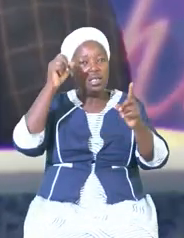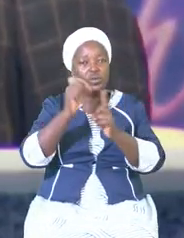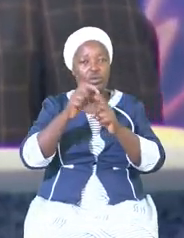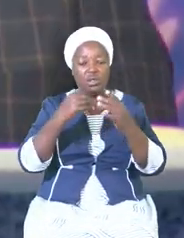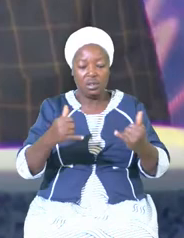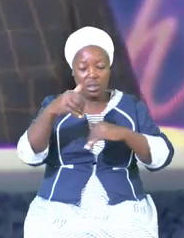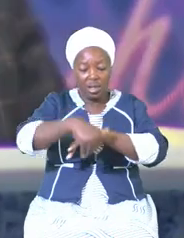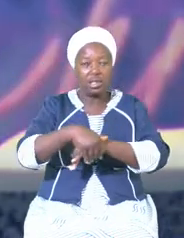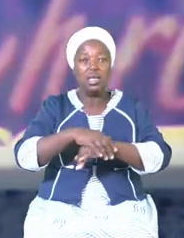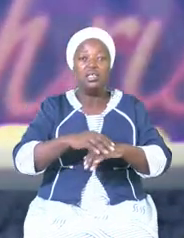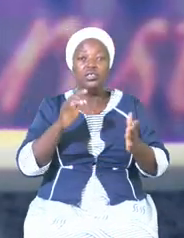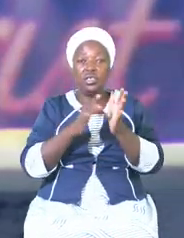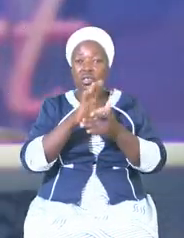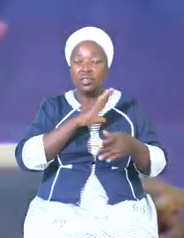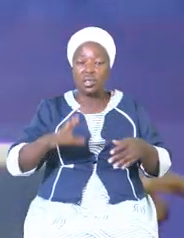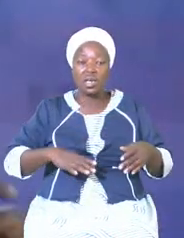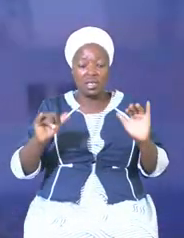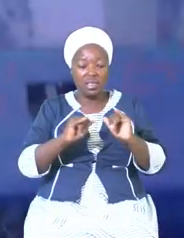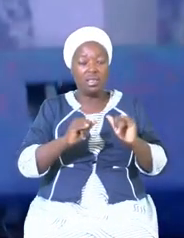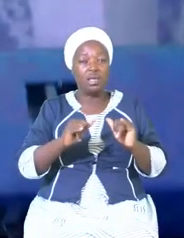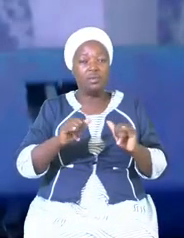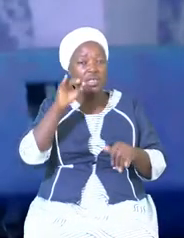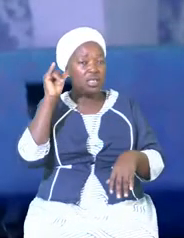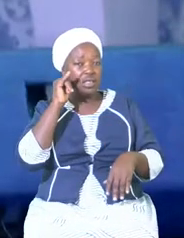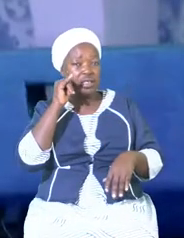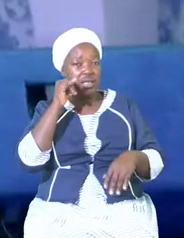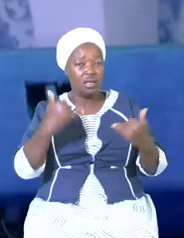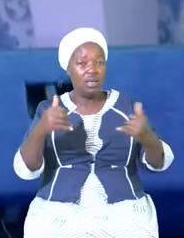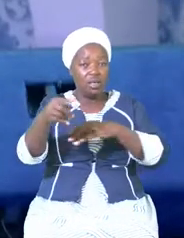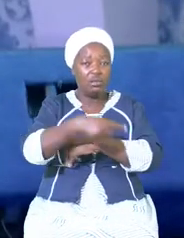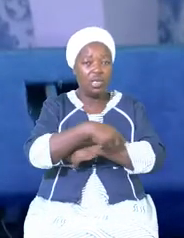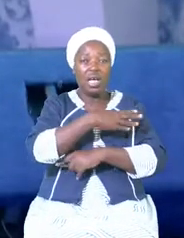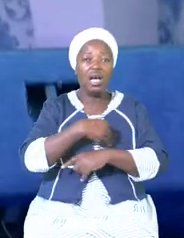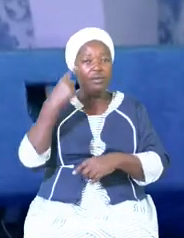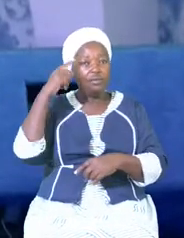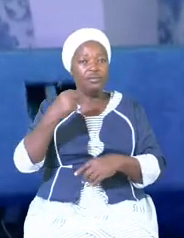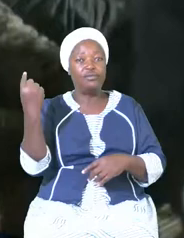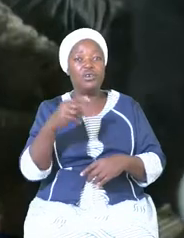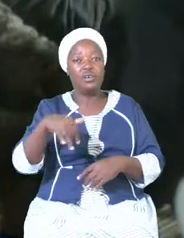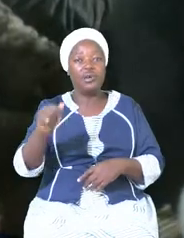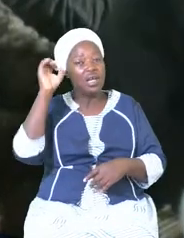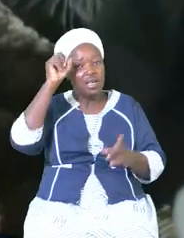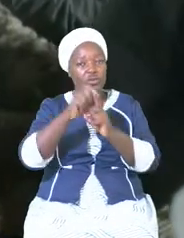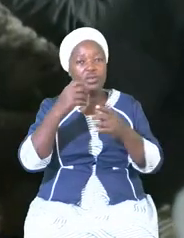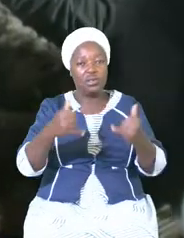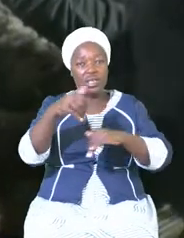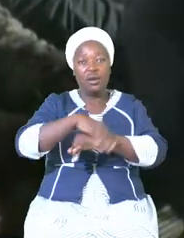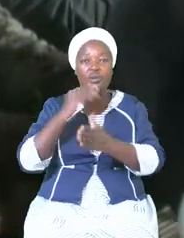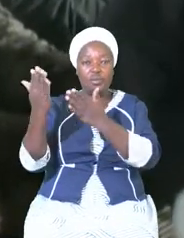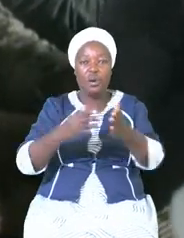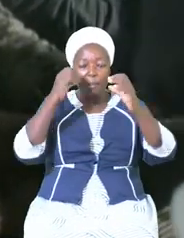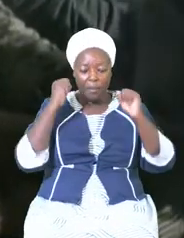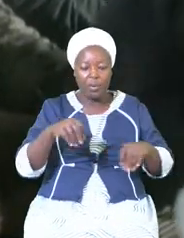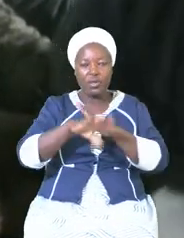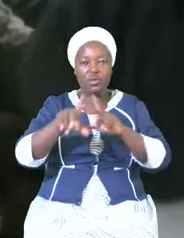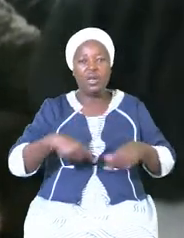yesterday, today, and forever. It's what tonight will bring power into your life, will bring healing